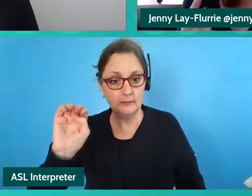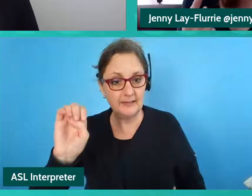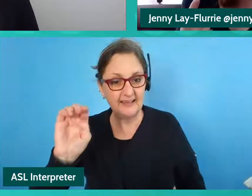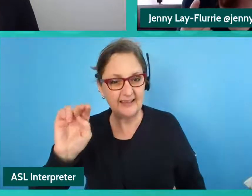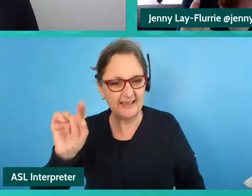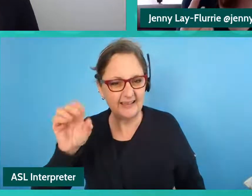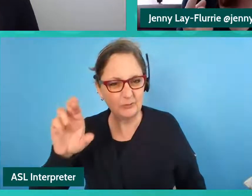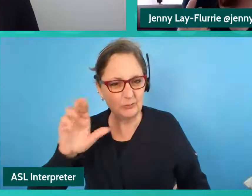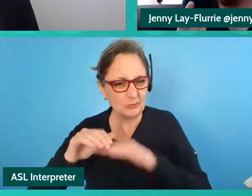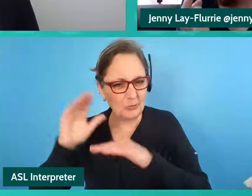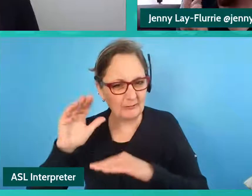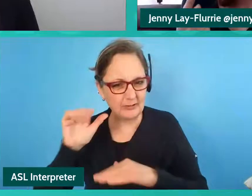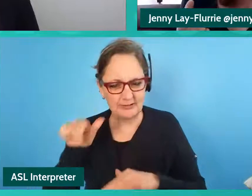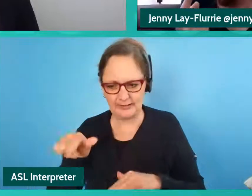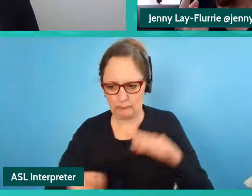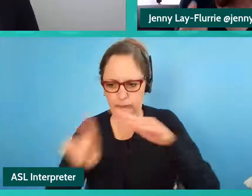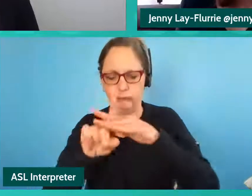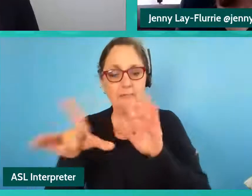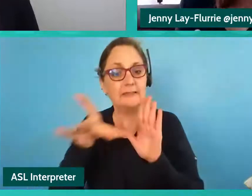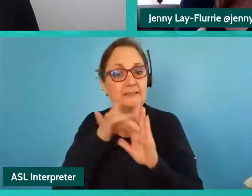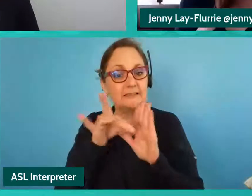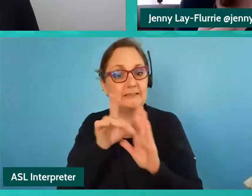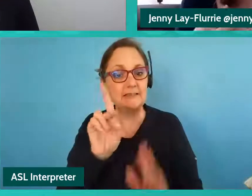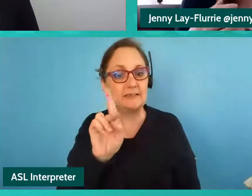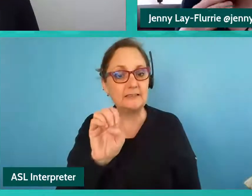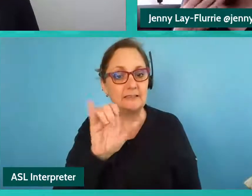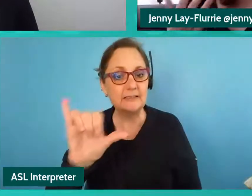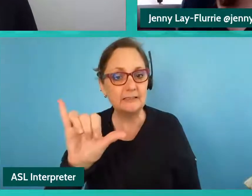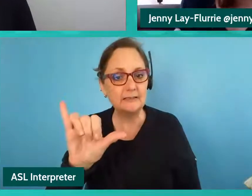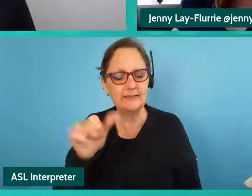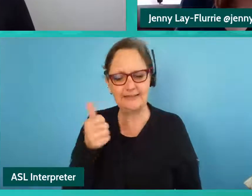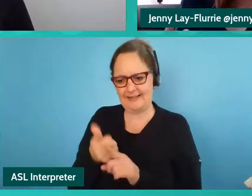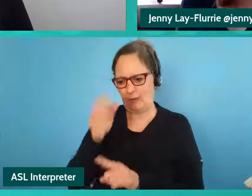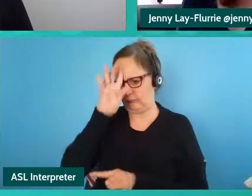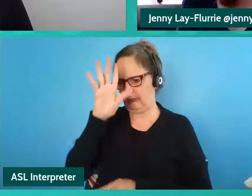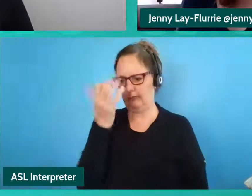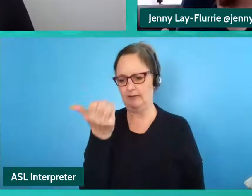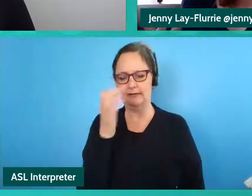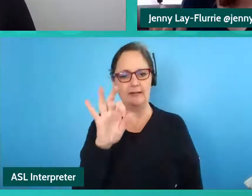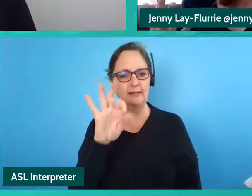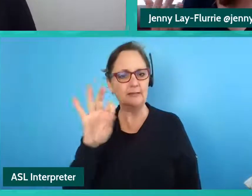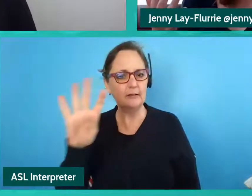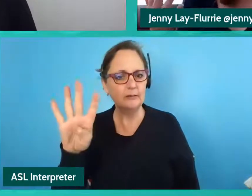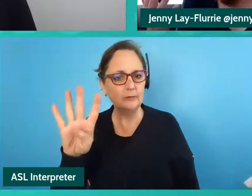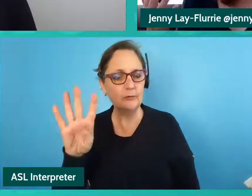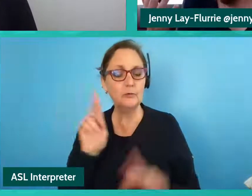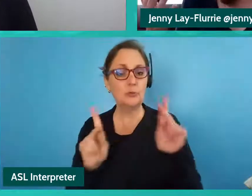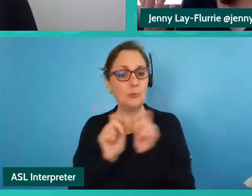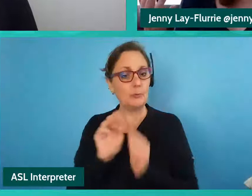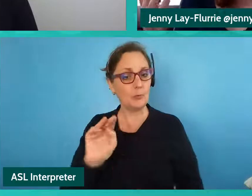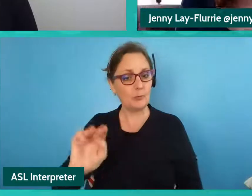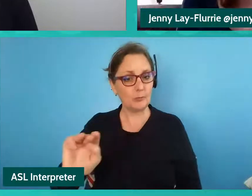first features in 1994 to allow people with mobility to be able